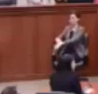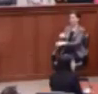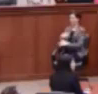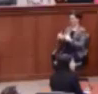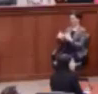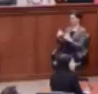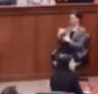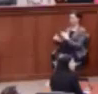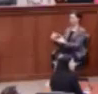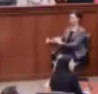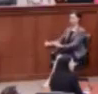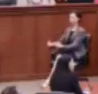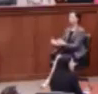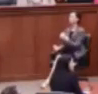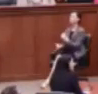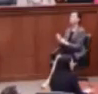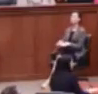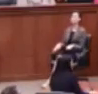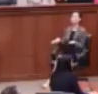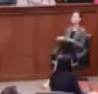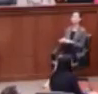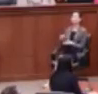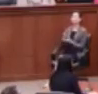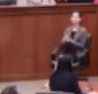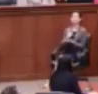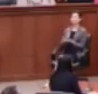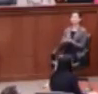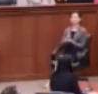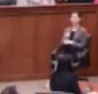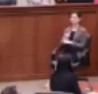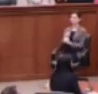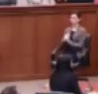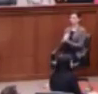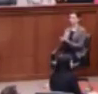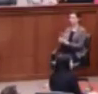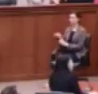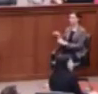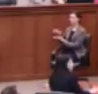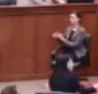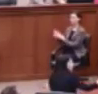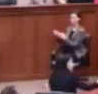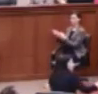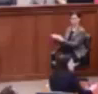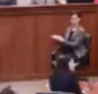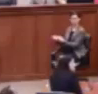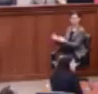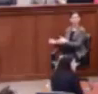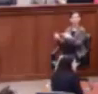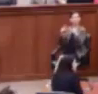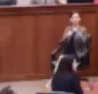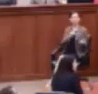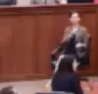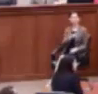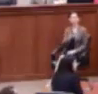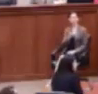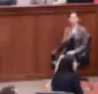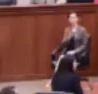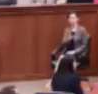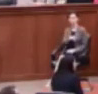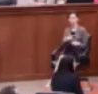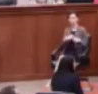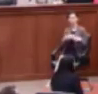But most importantly, we have some of our colleagues here from the special school district who I'm going to hand it over to Dr. Cooper,